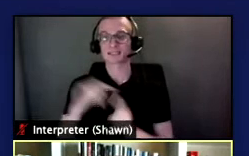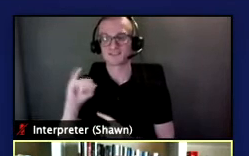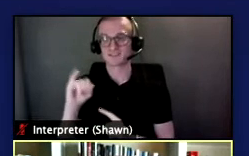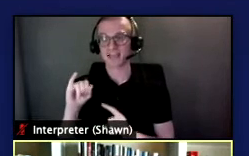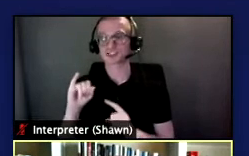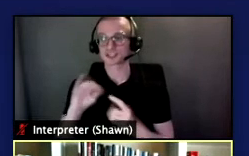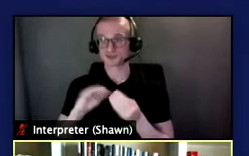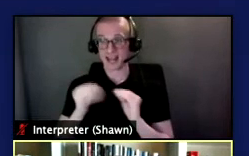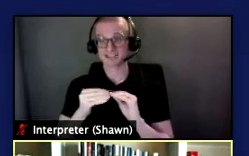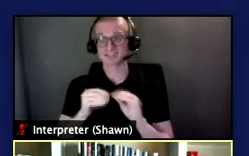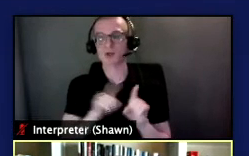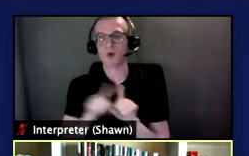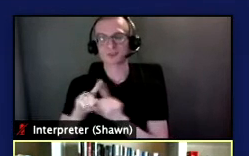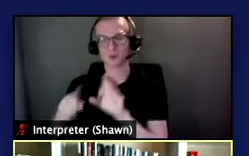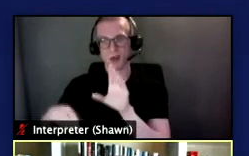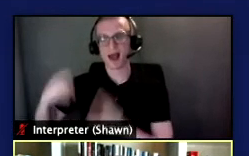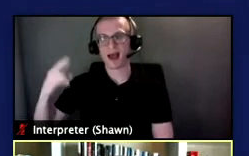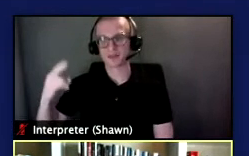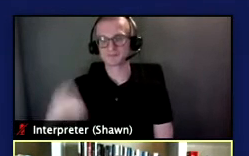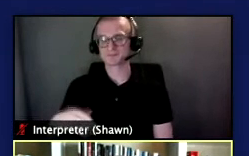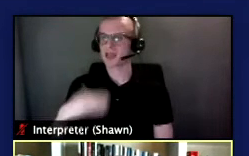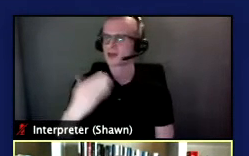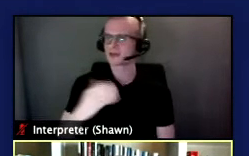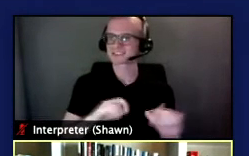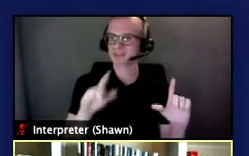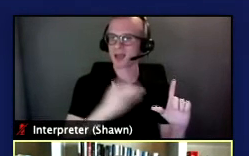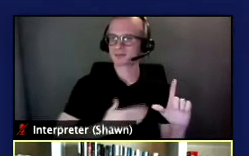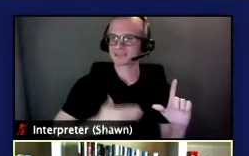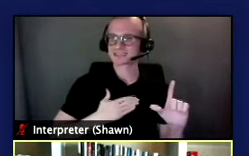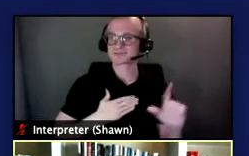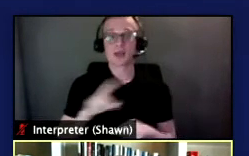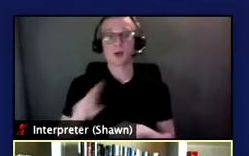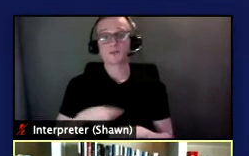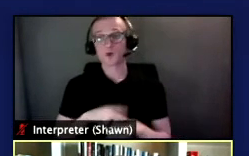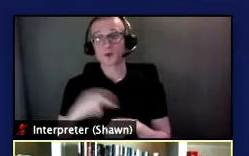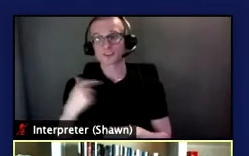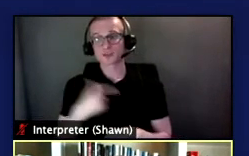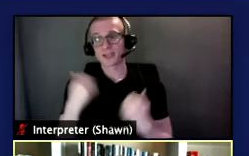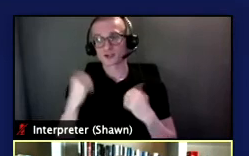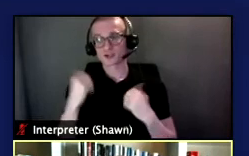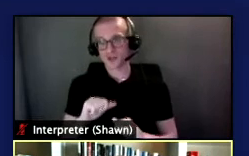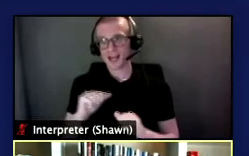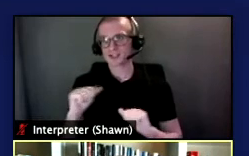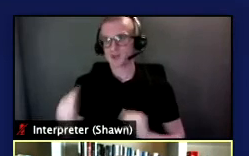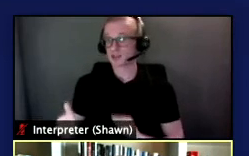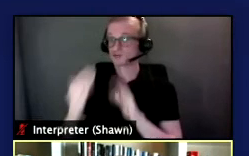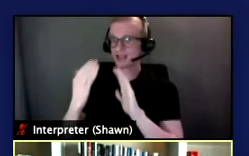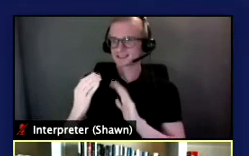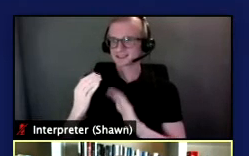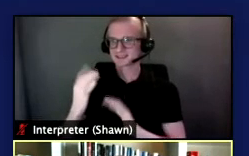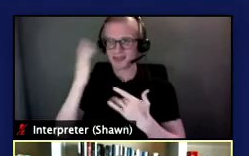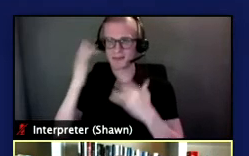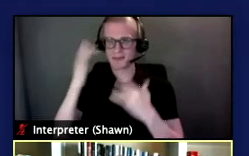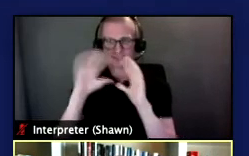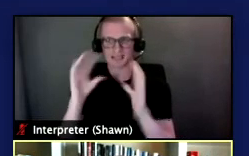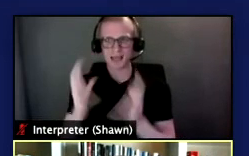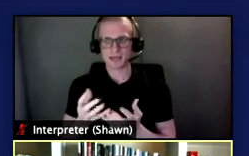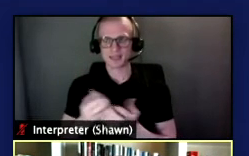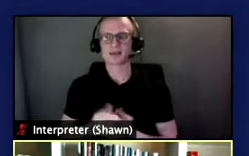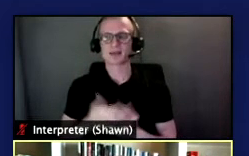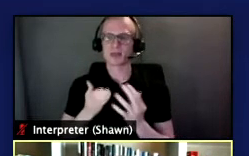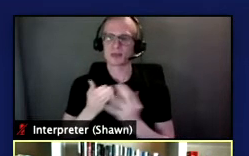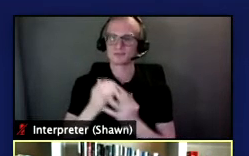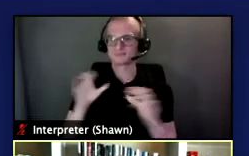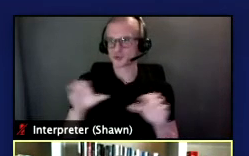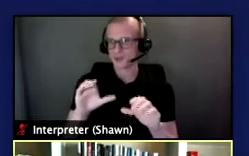Of course, we've also been trying to address this increasing pandemic through the work to